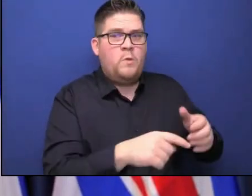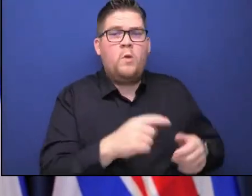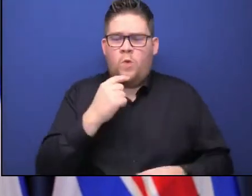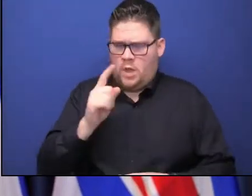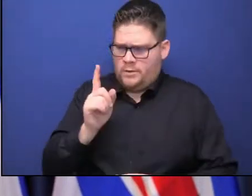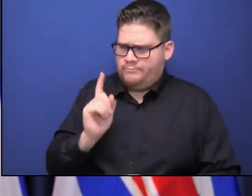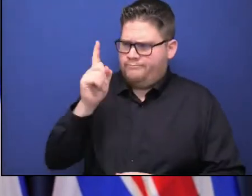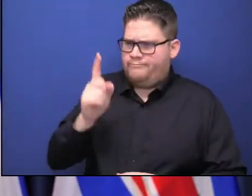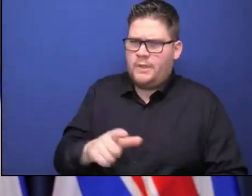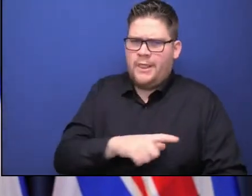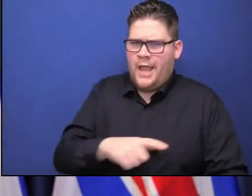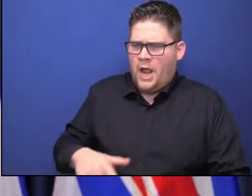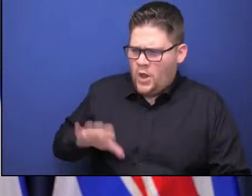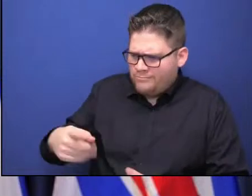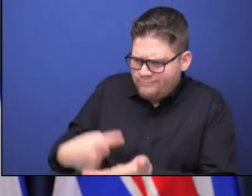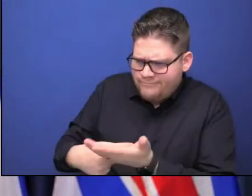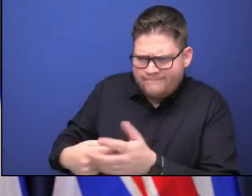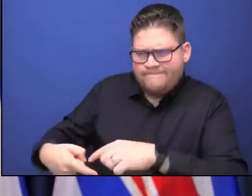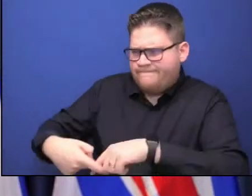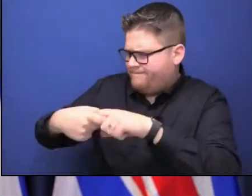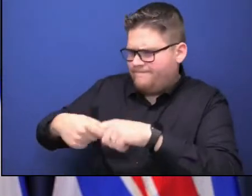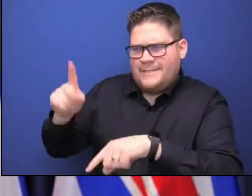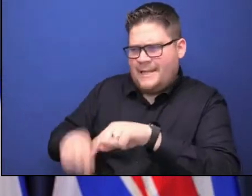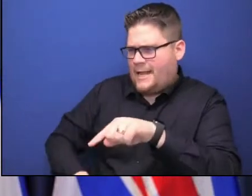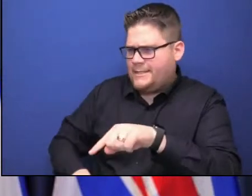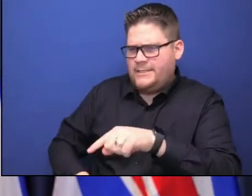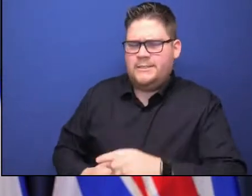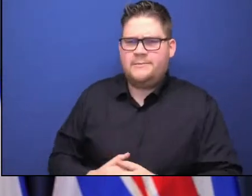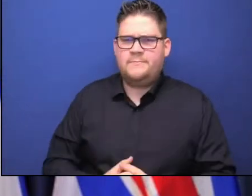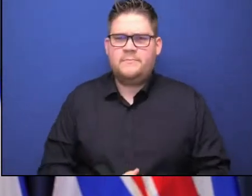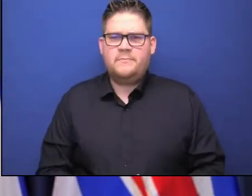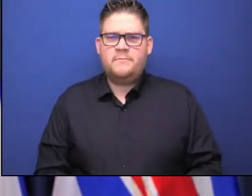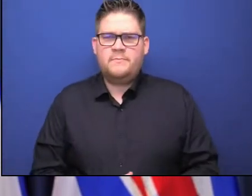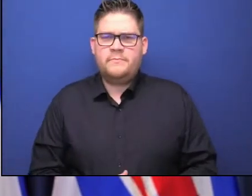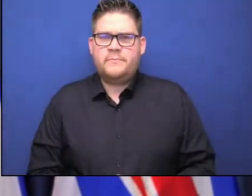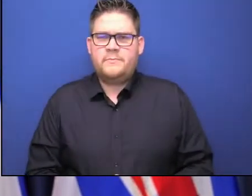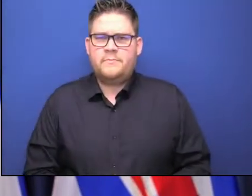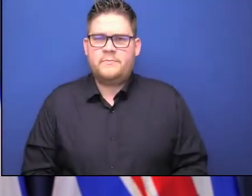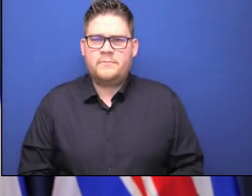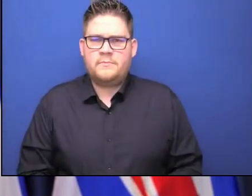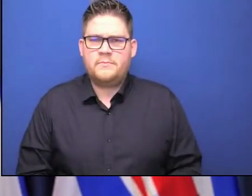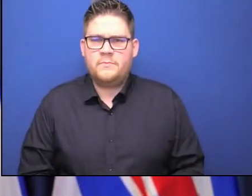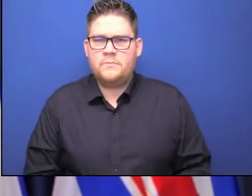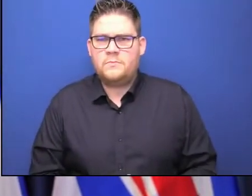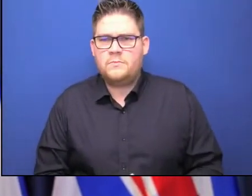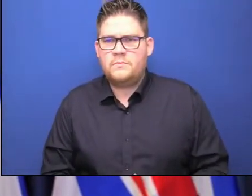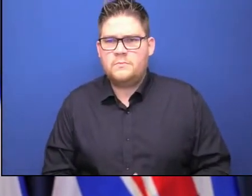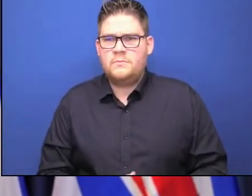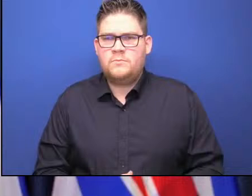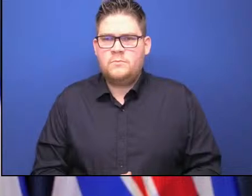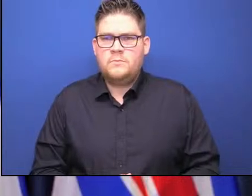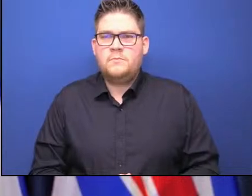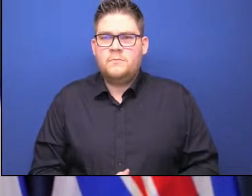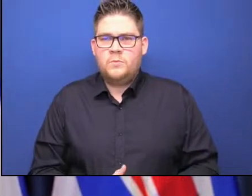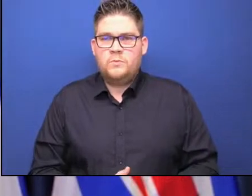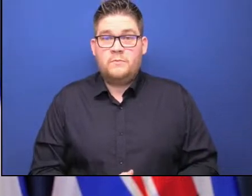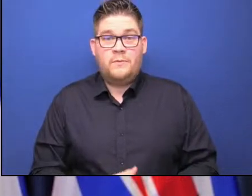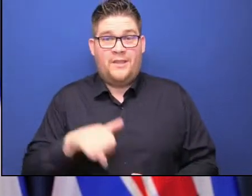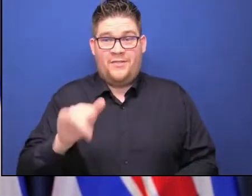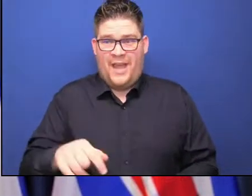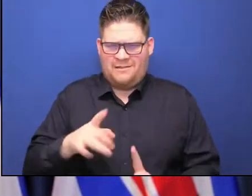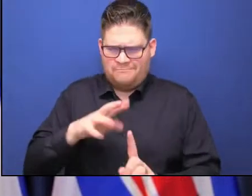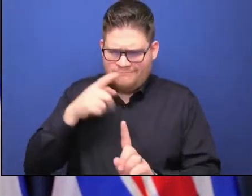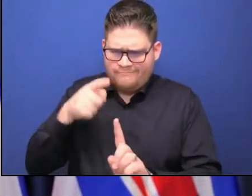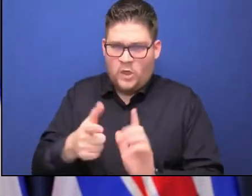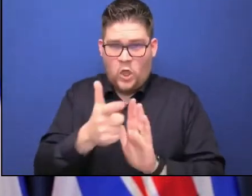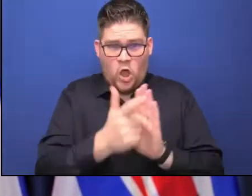the process. But I'm excited at what this change will mean, because it'll be really clear in law now for everybody to know.